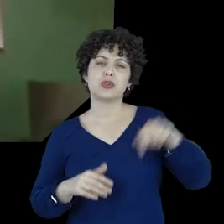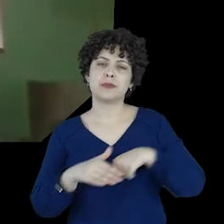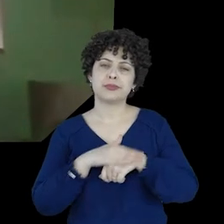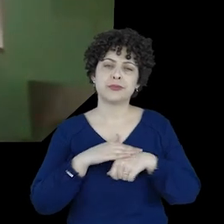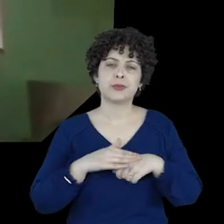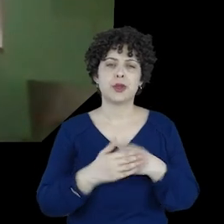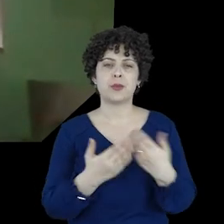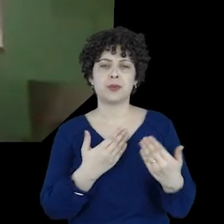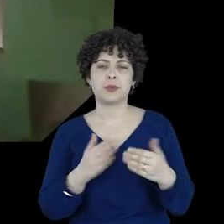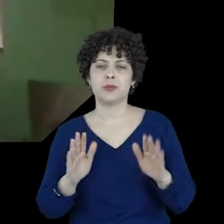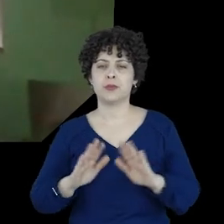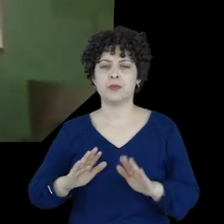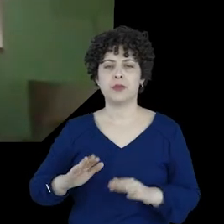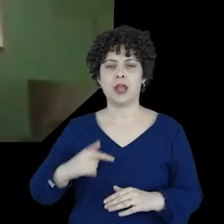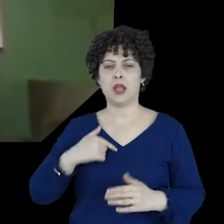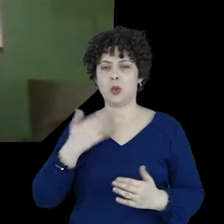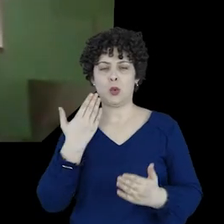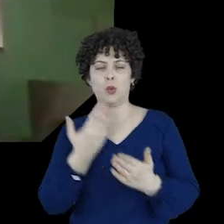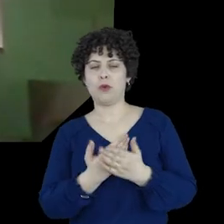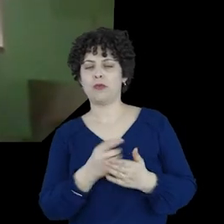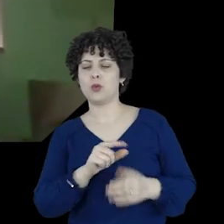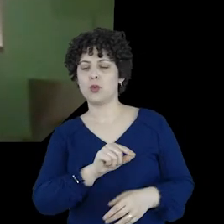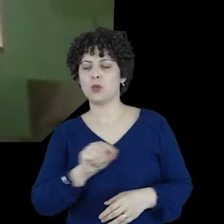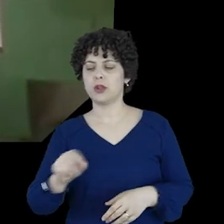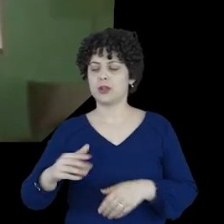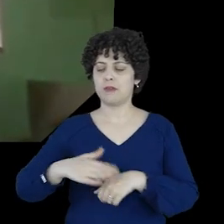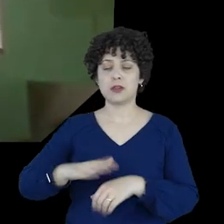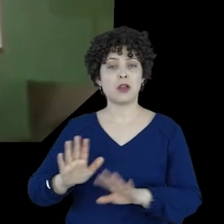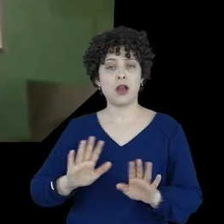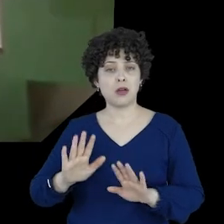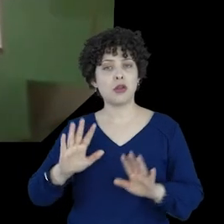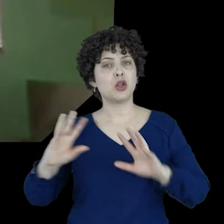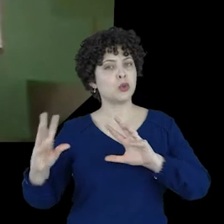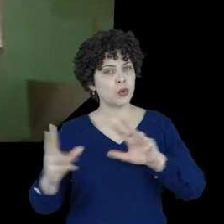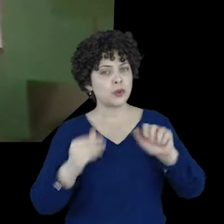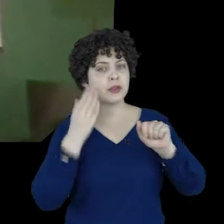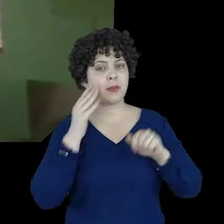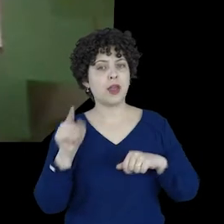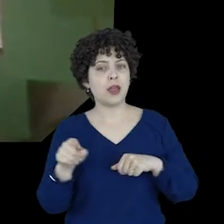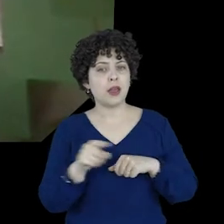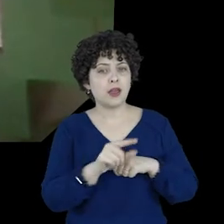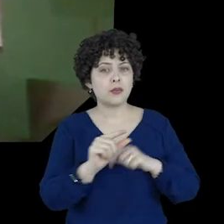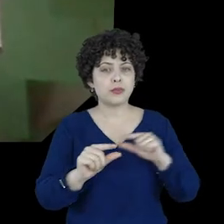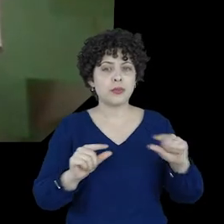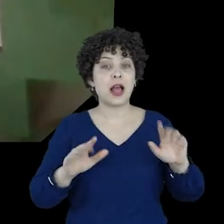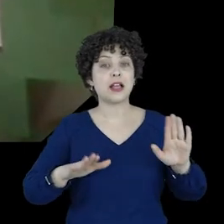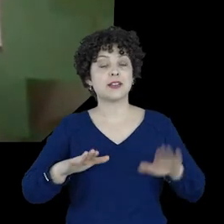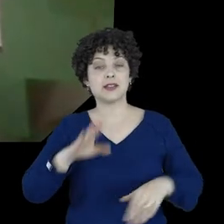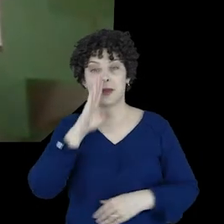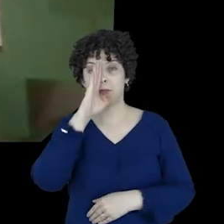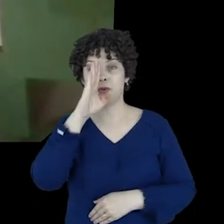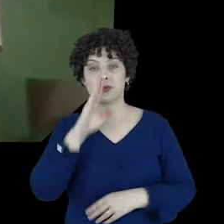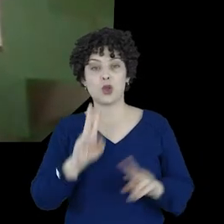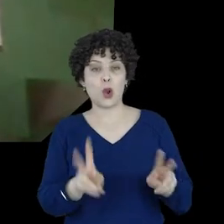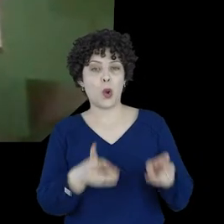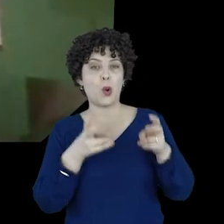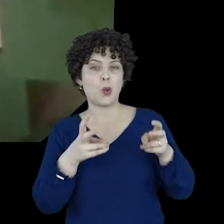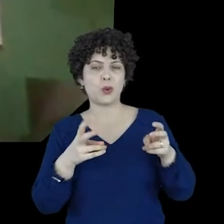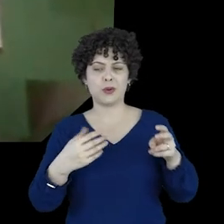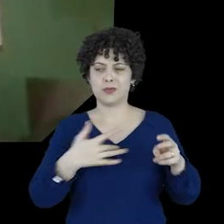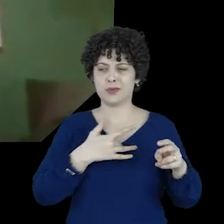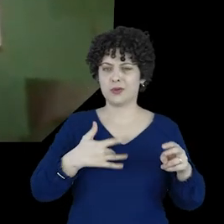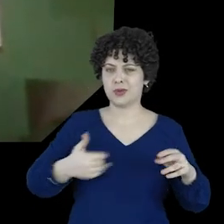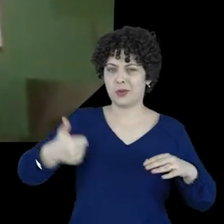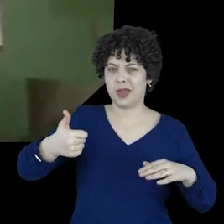day. It's not to say that I don't trust what they're doing, but we all know that sometimes they prioritize profit